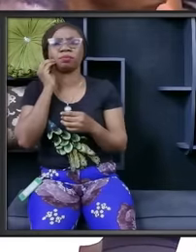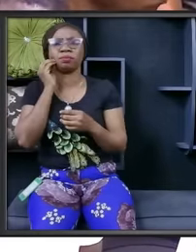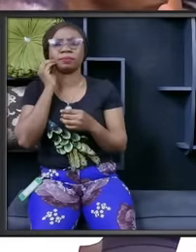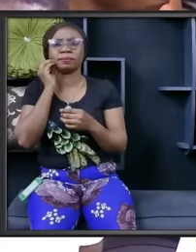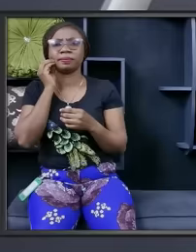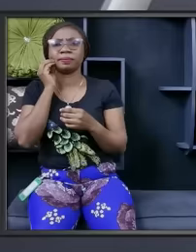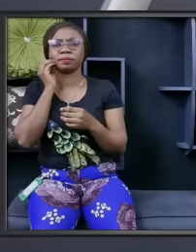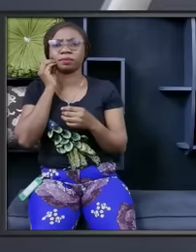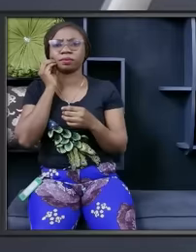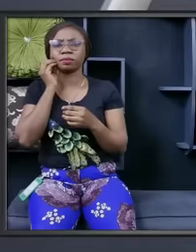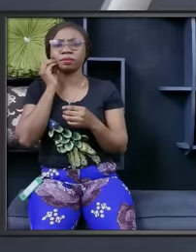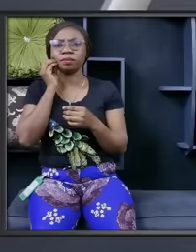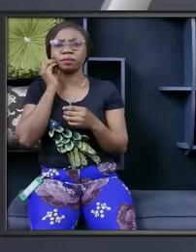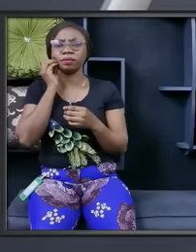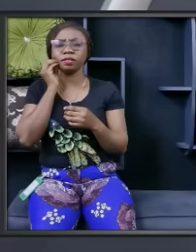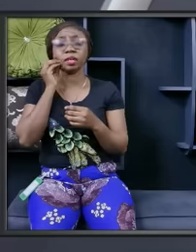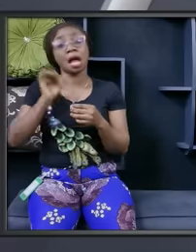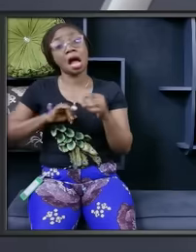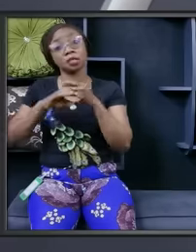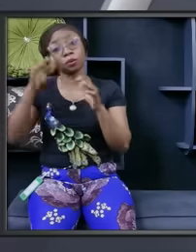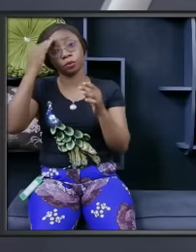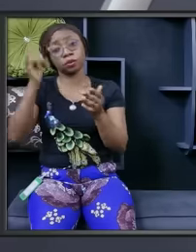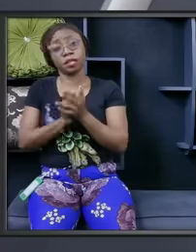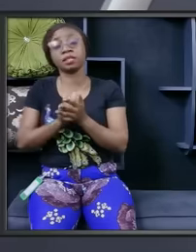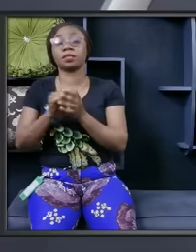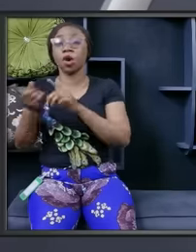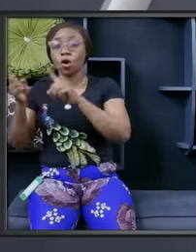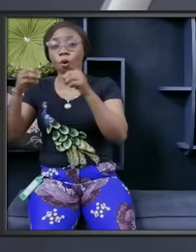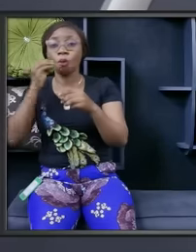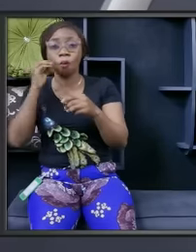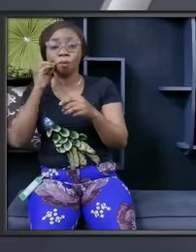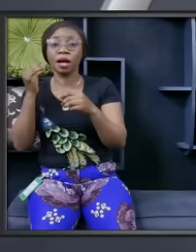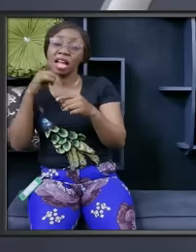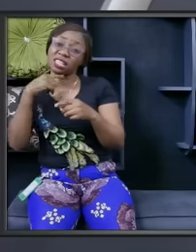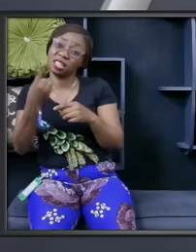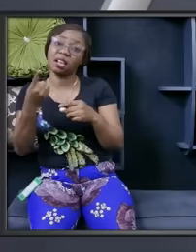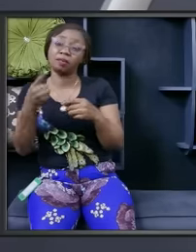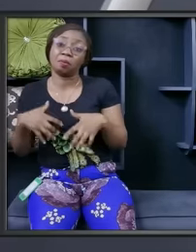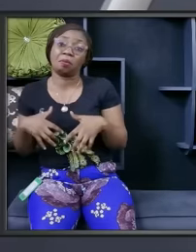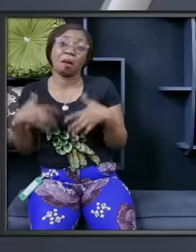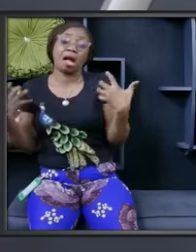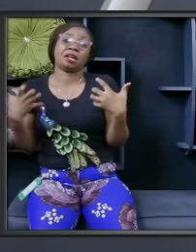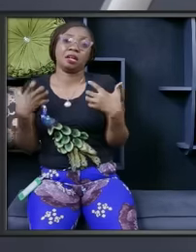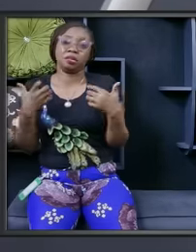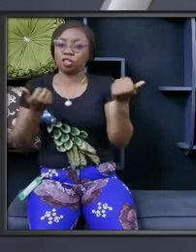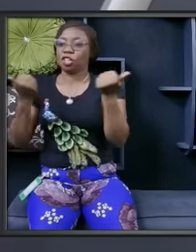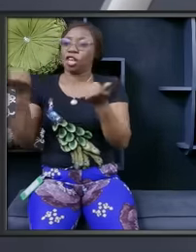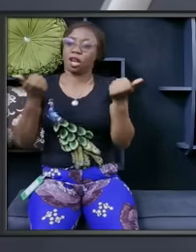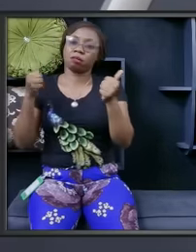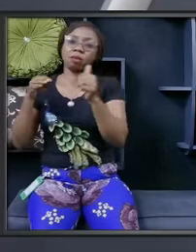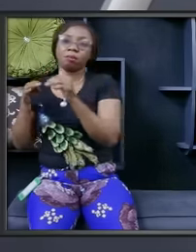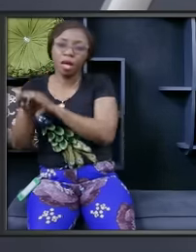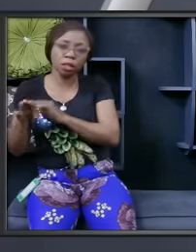Now, I don't know, say, that come home where I talk. Don't face him. He can't carry motor from that point.